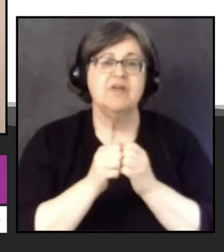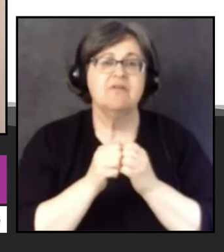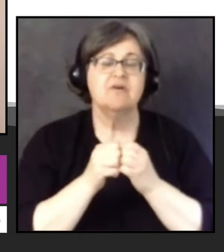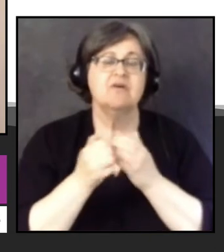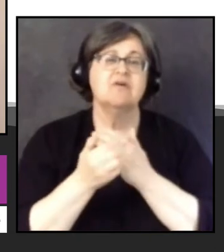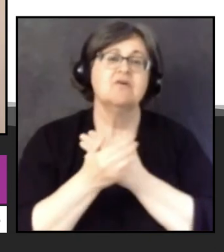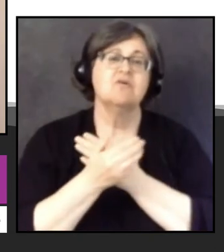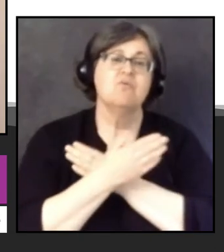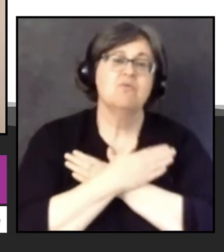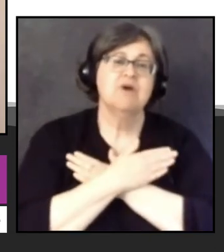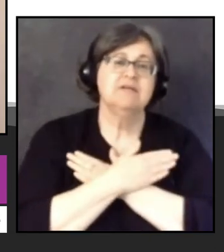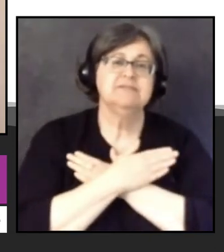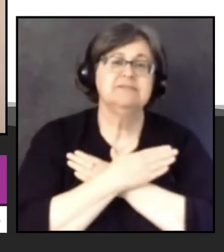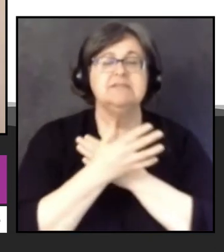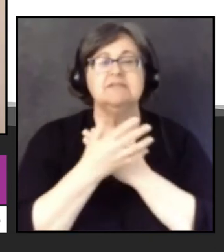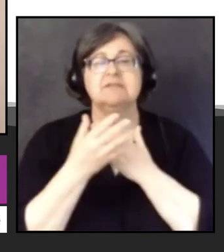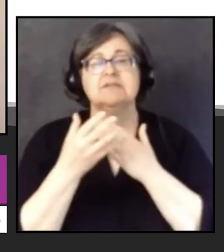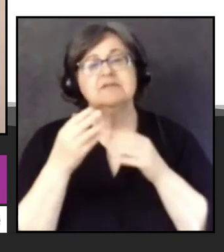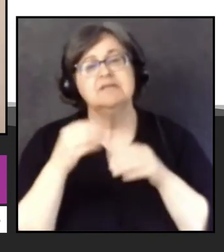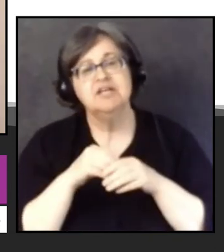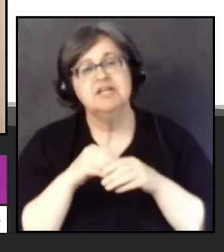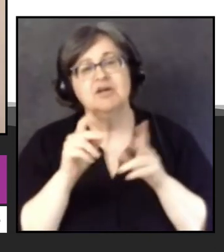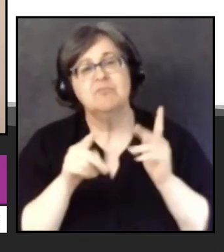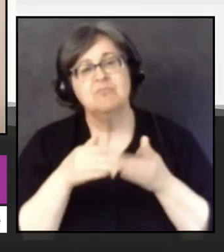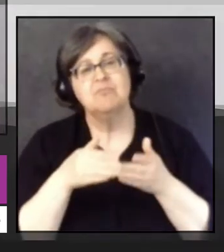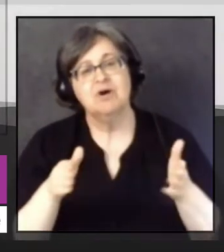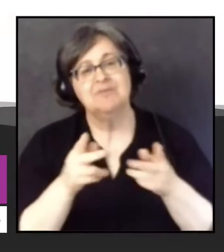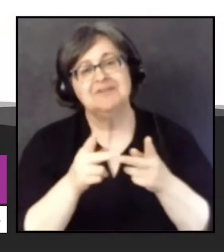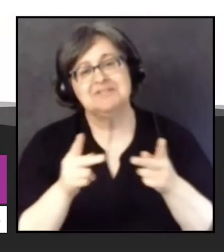public space. Ooh. Wow.